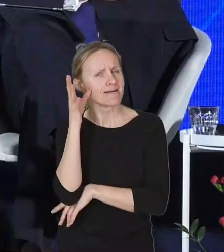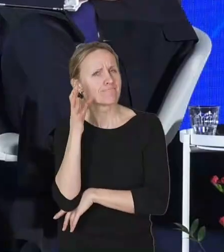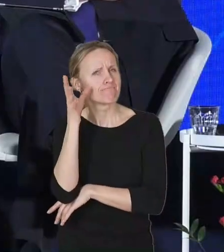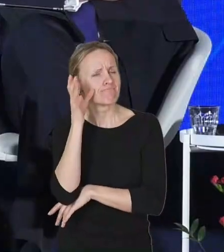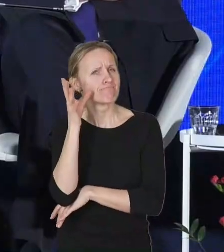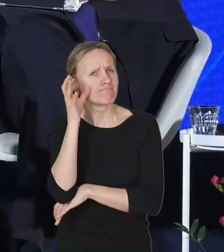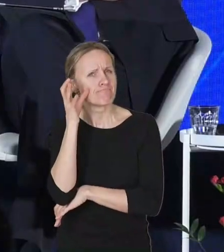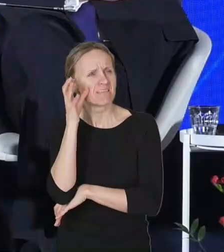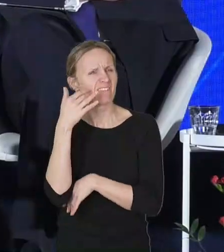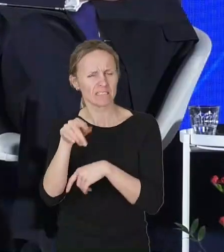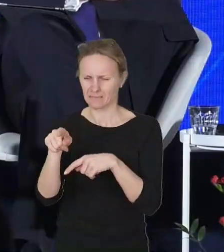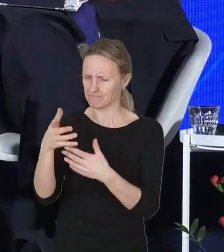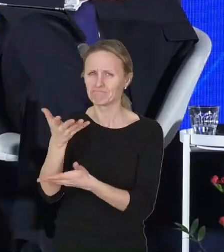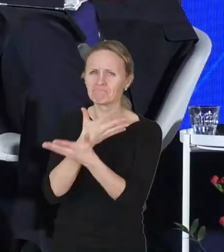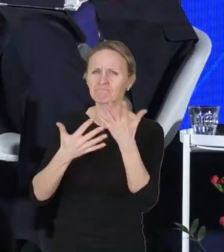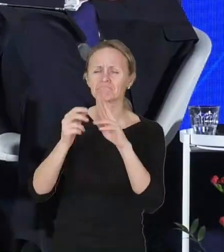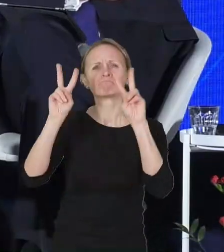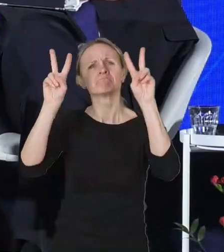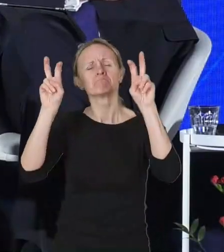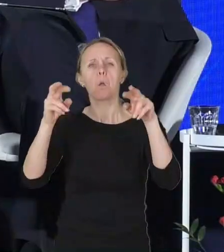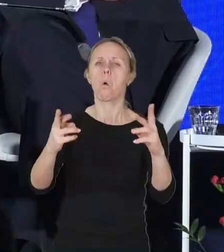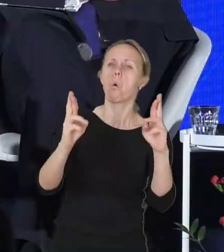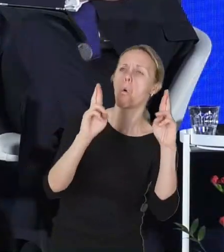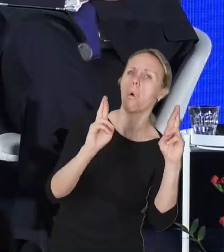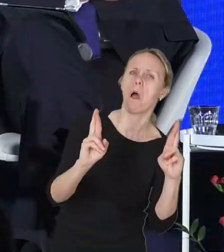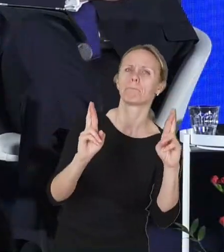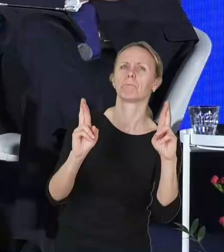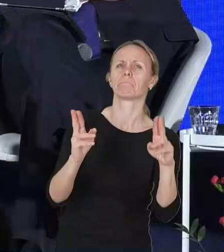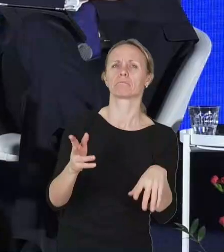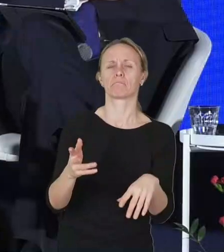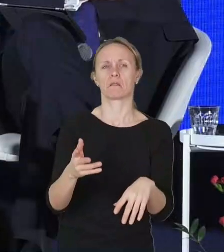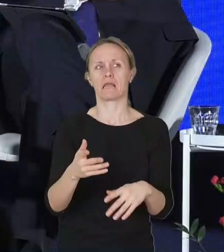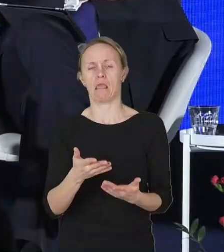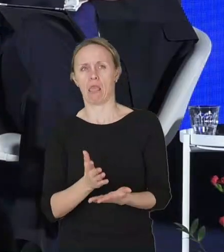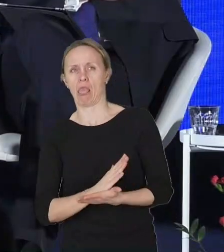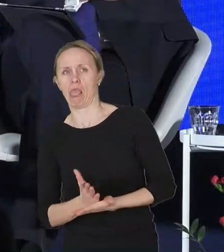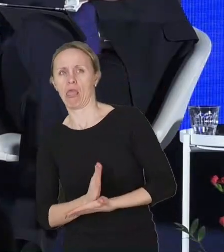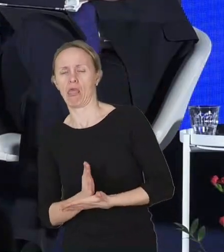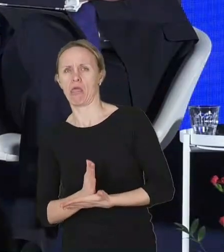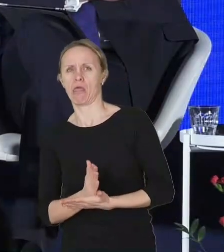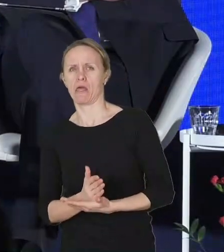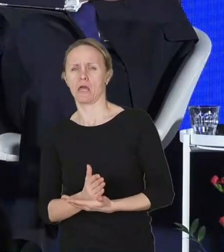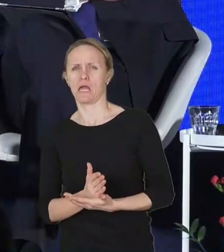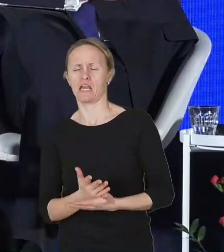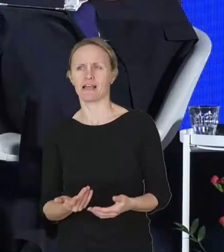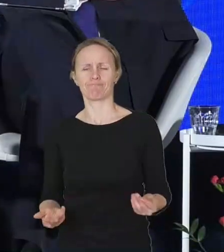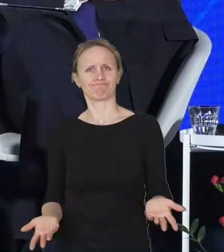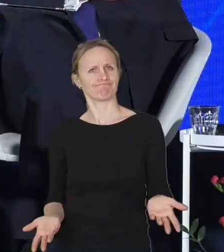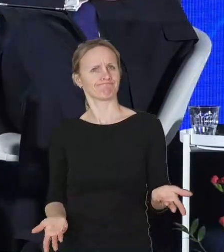I think we should try to feed in to all our citizens